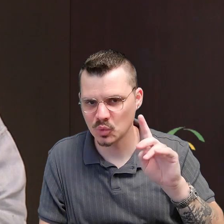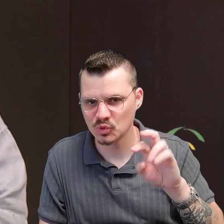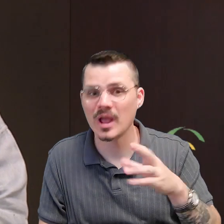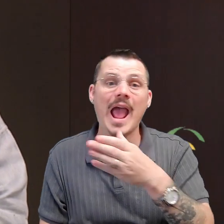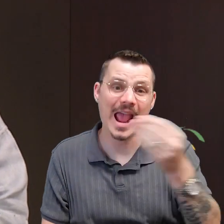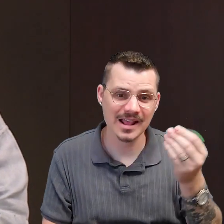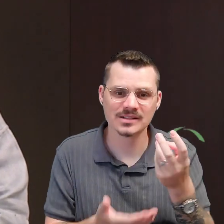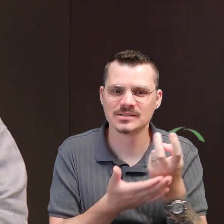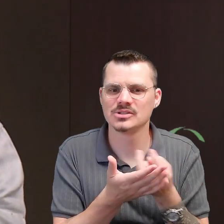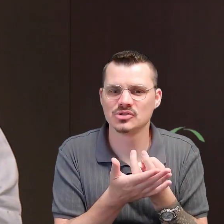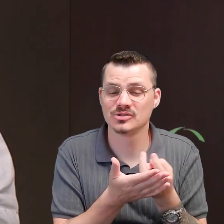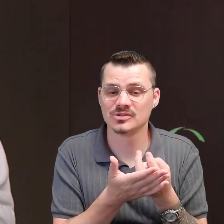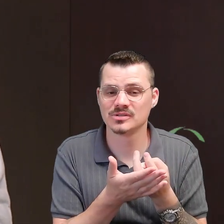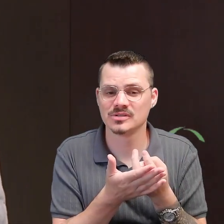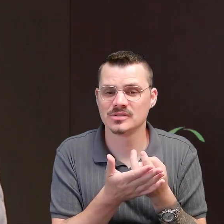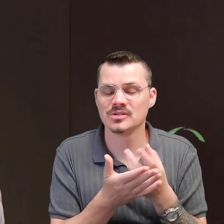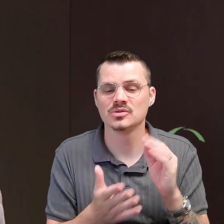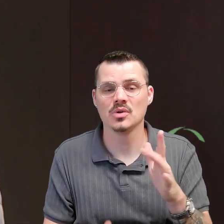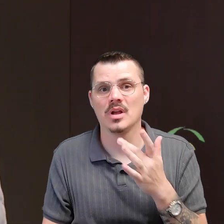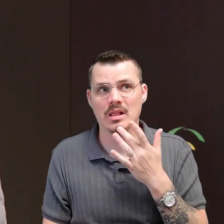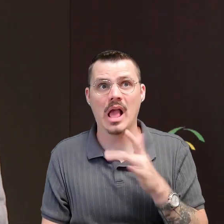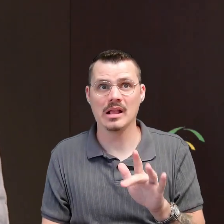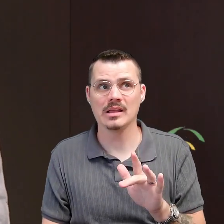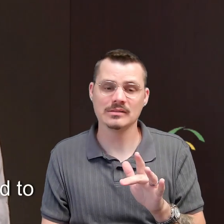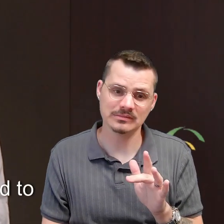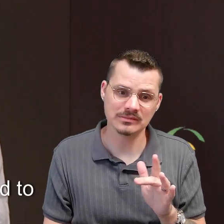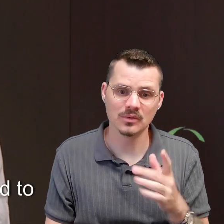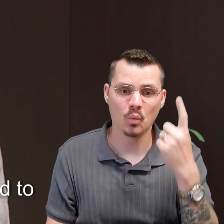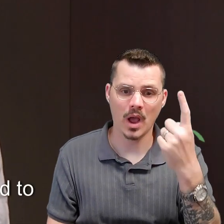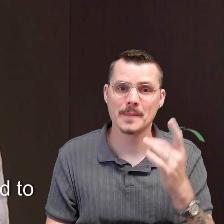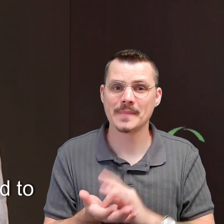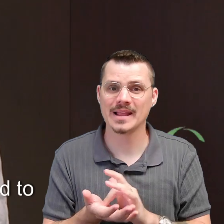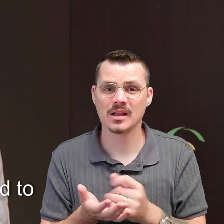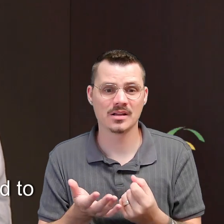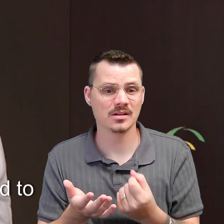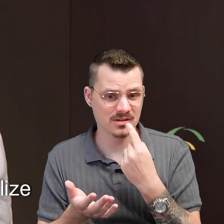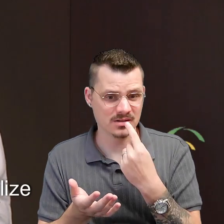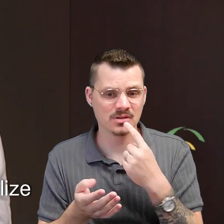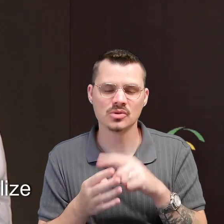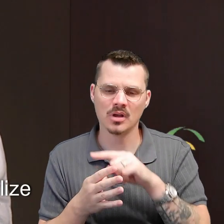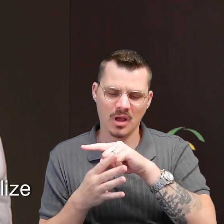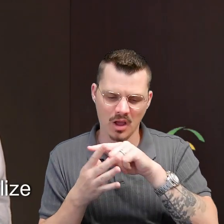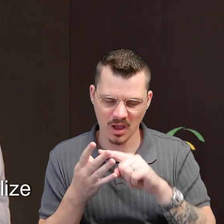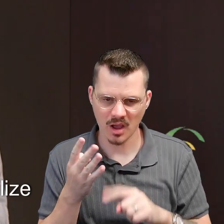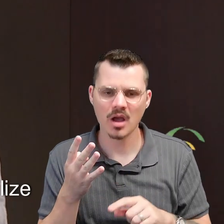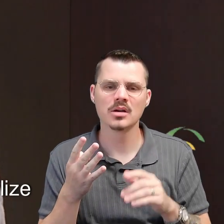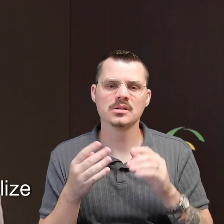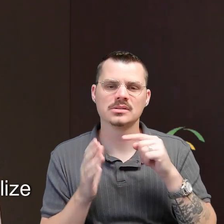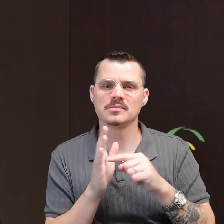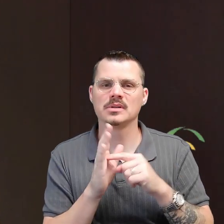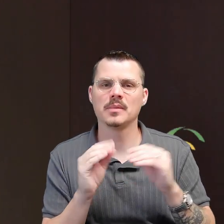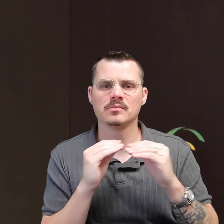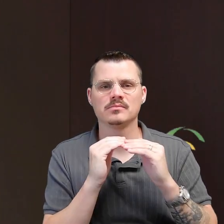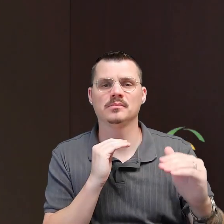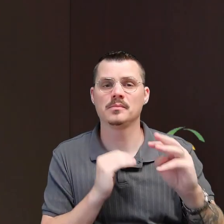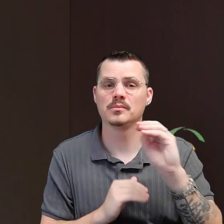and seizures. So luckily, I think, one medicine was all that was needed to relieve all of her symptoms and stabilize